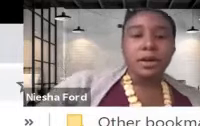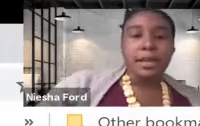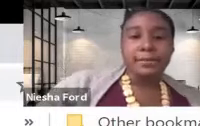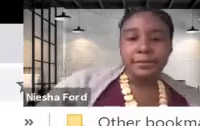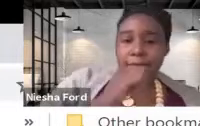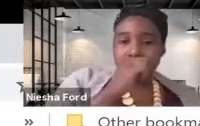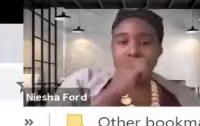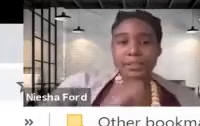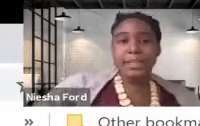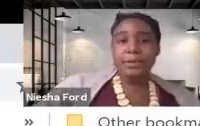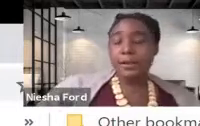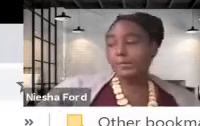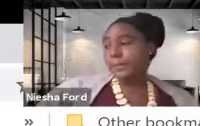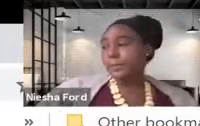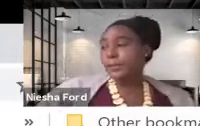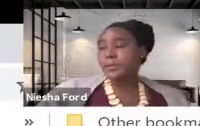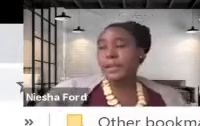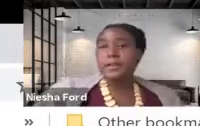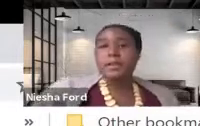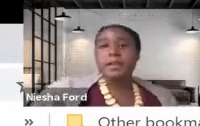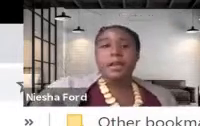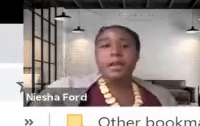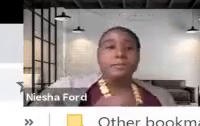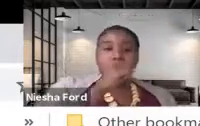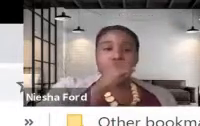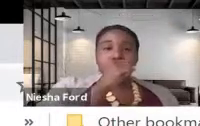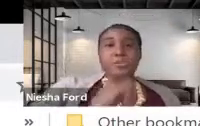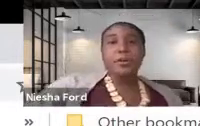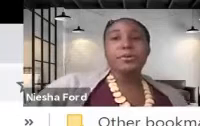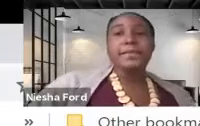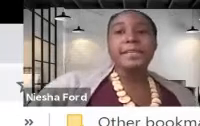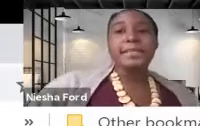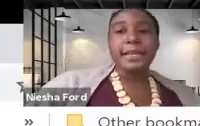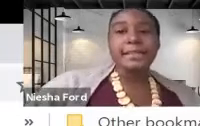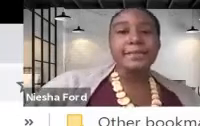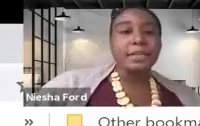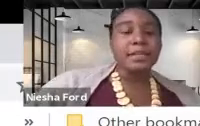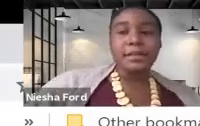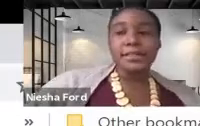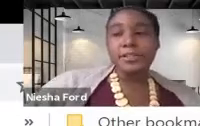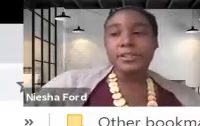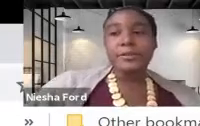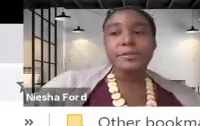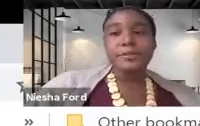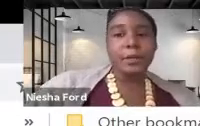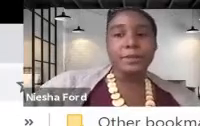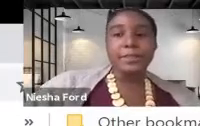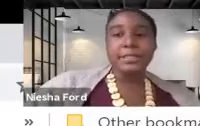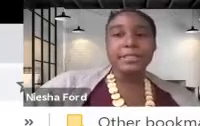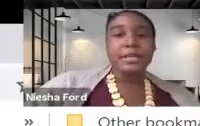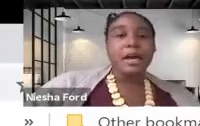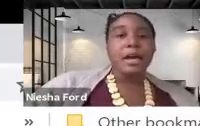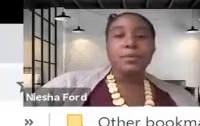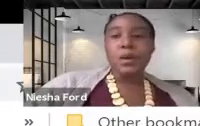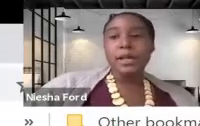All right. So it looks like quite a few people are there. So this activity is going to serve two